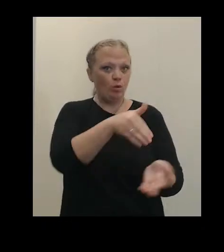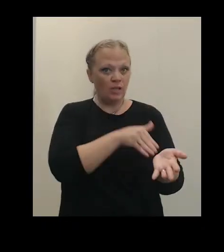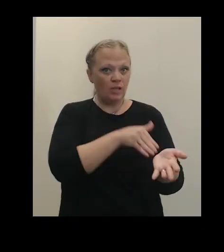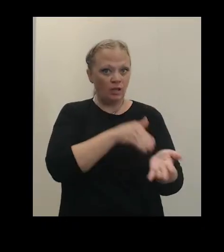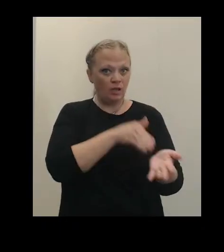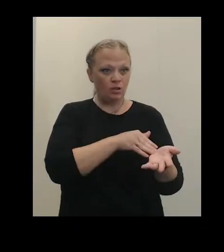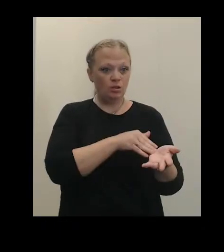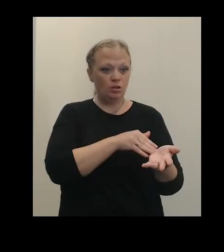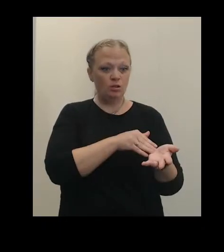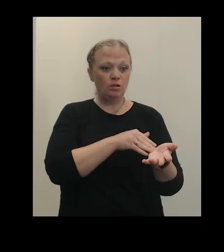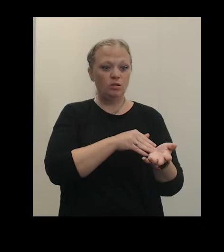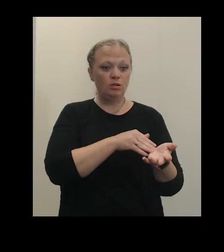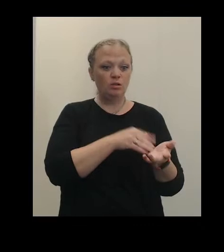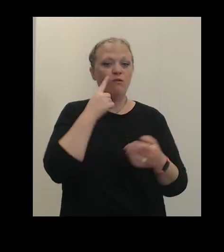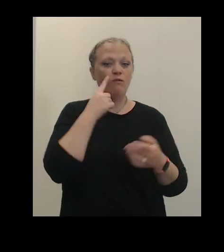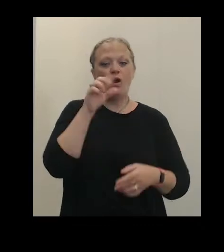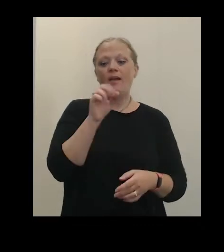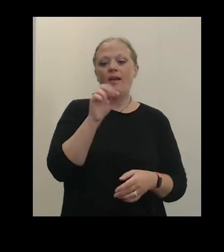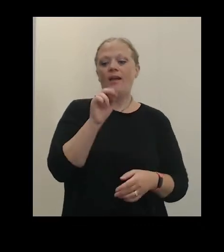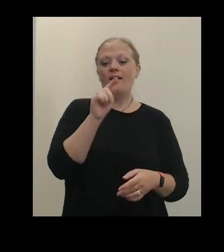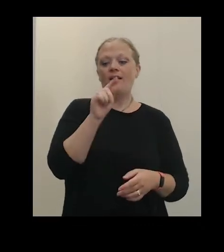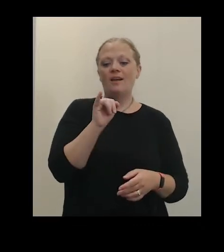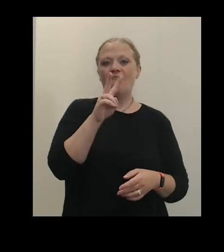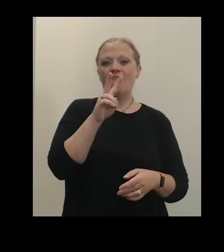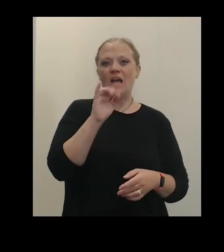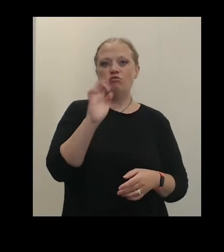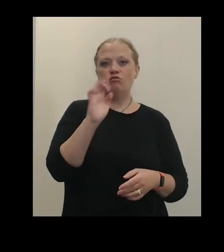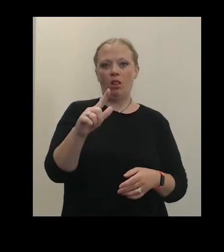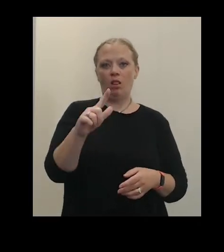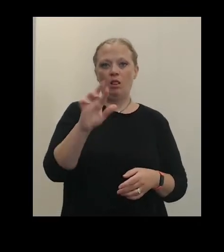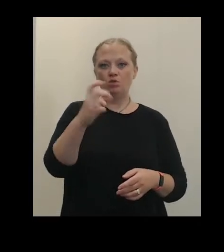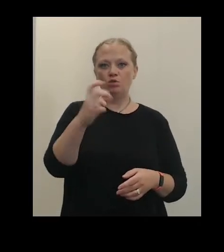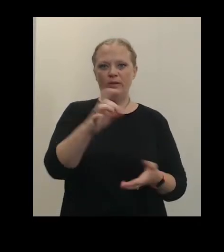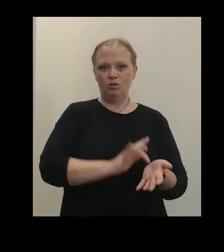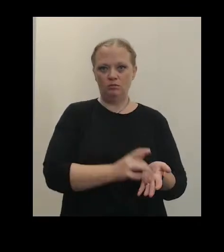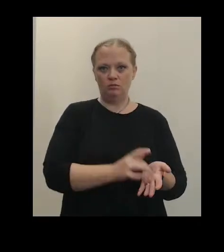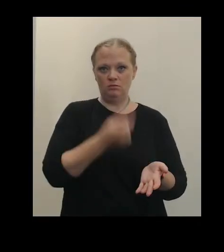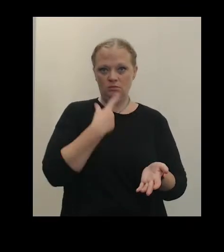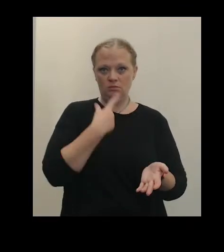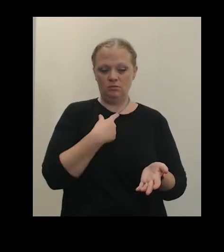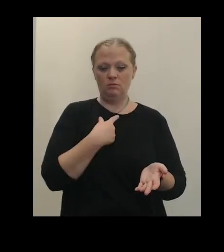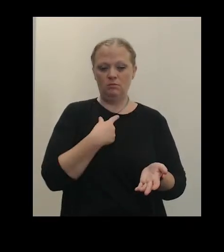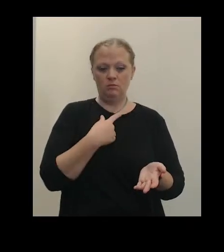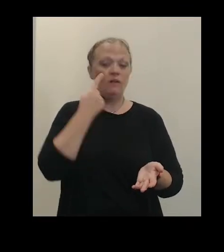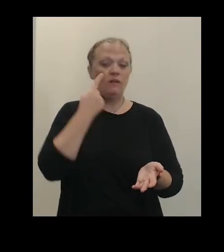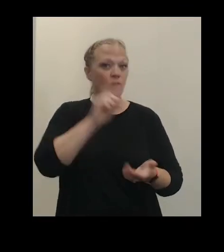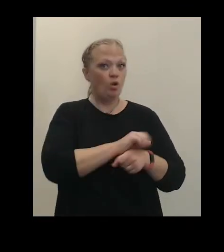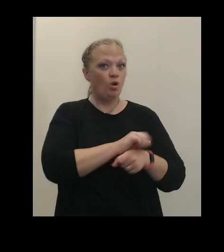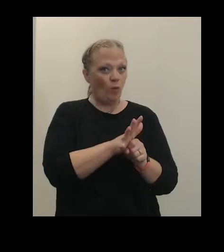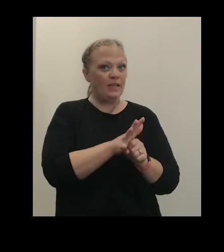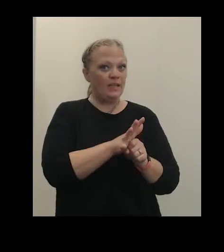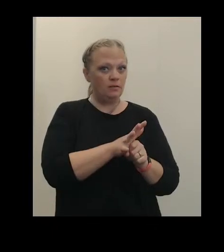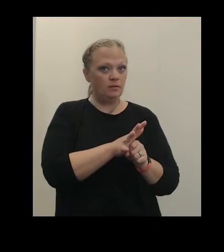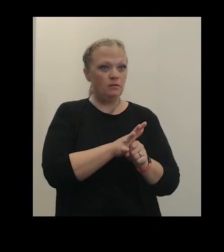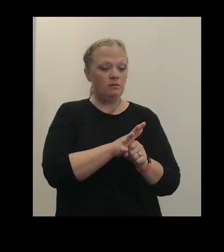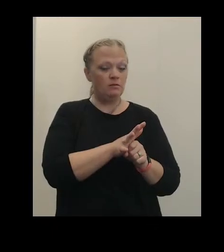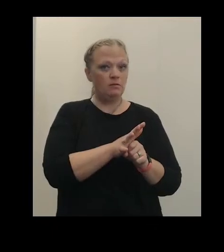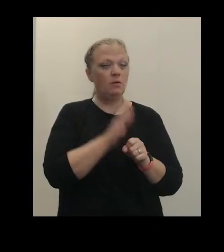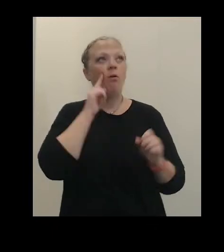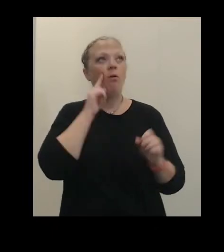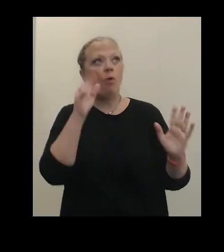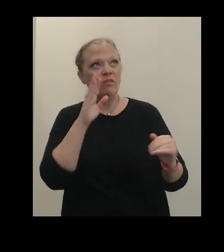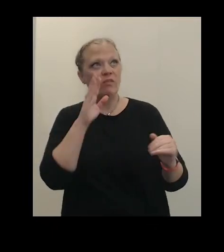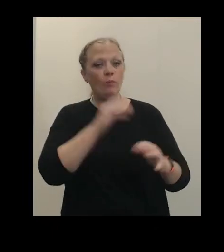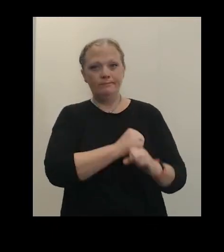getting an antiviral prescription. We have to treat the COVID-19 infection. That'll hopefully prevent